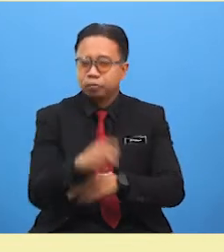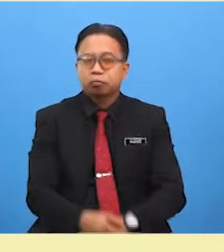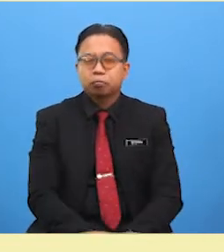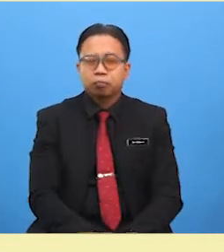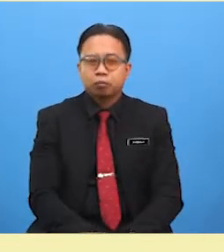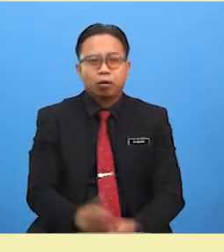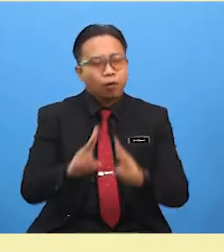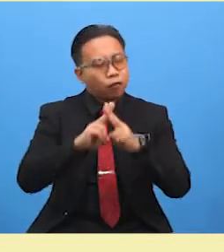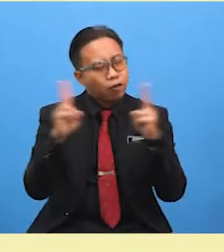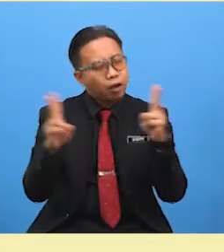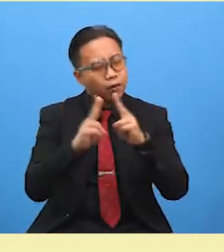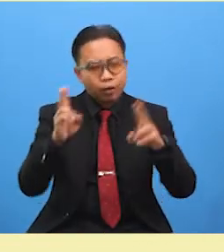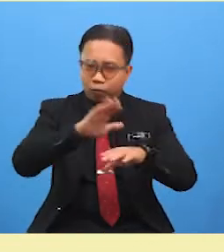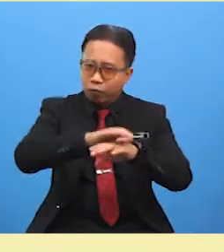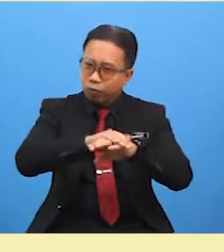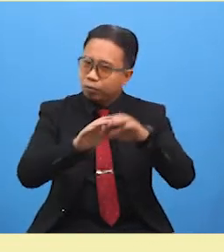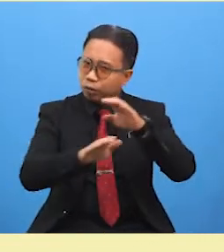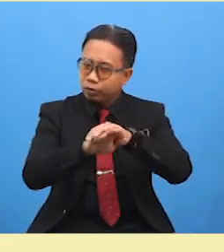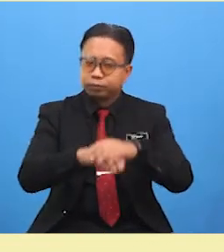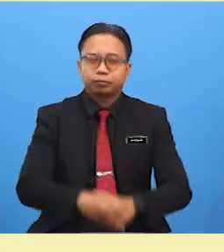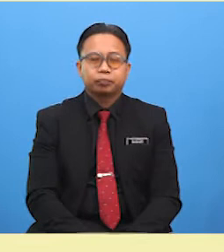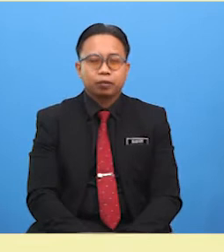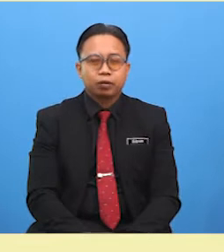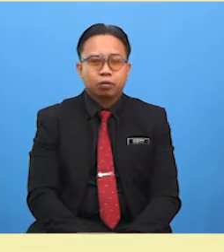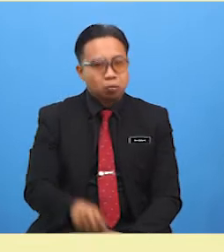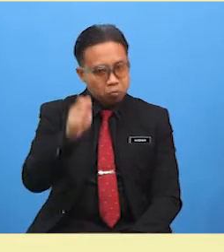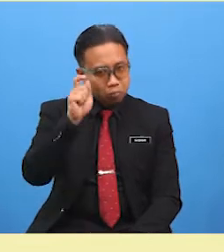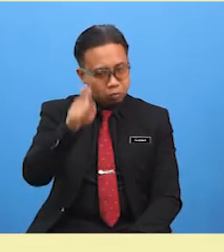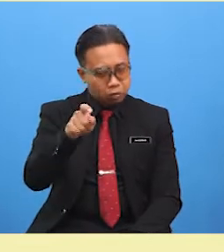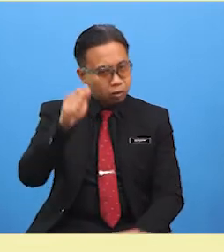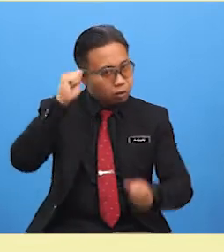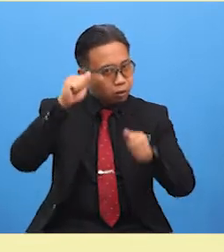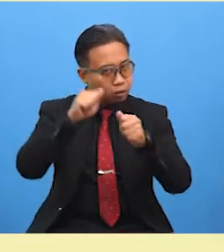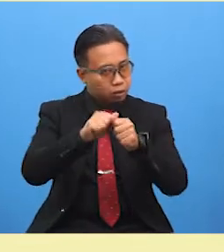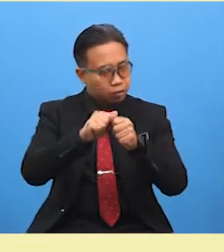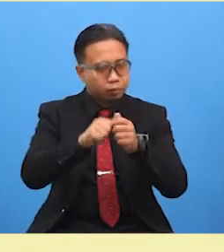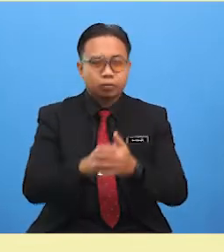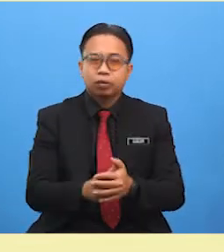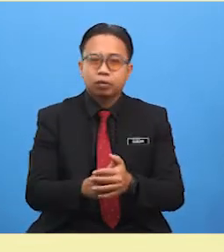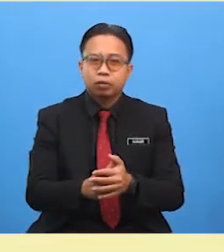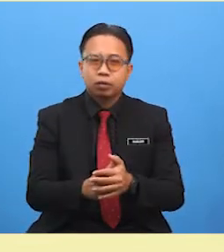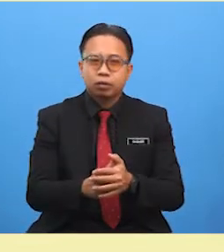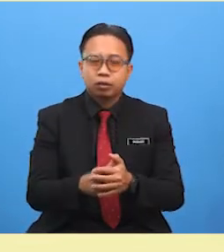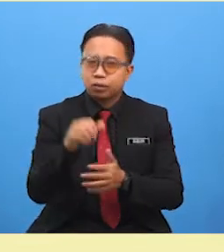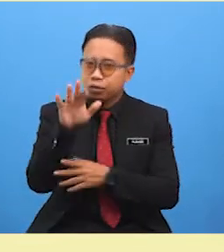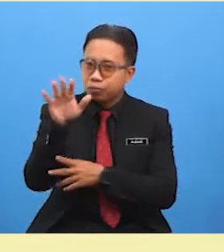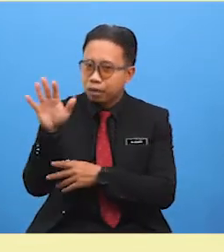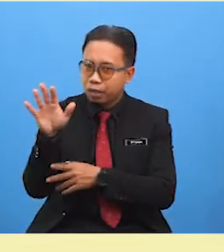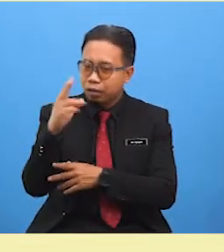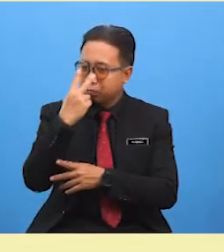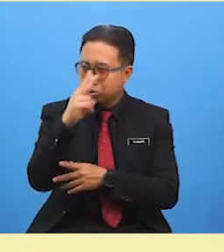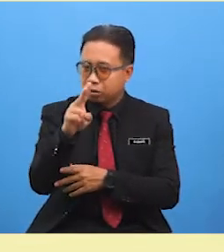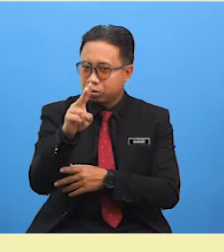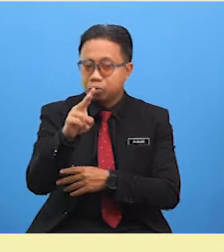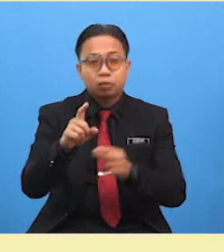very comfortable. By the way, do remember, please remind yourself to remember the spelling while